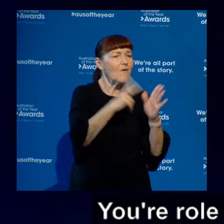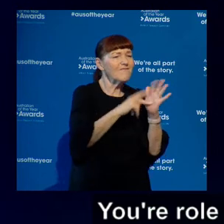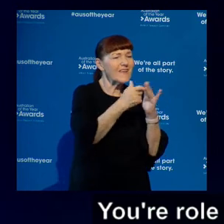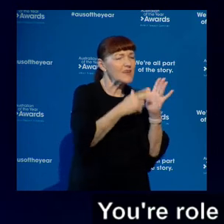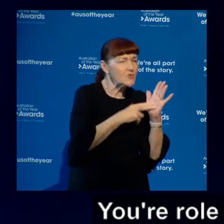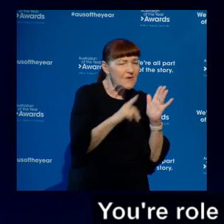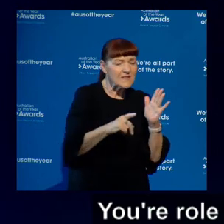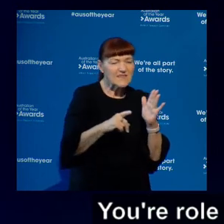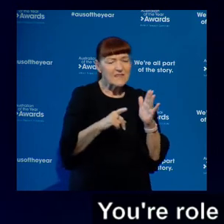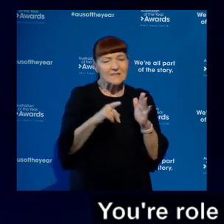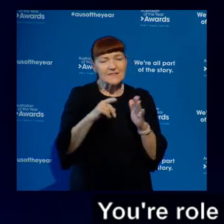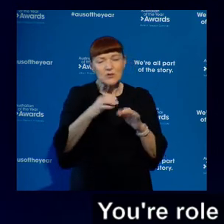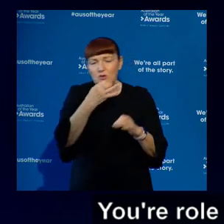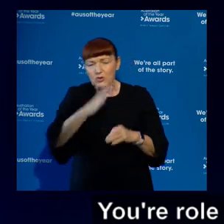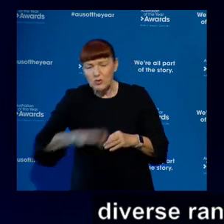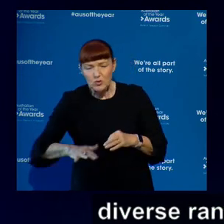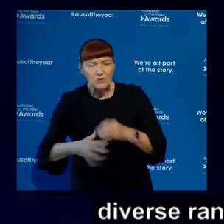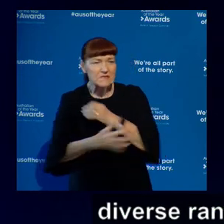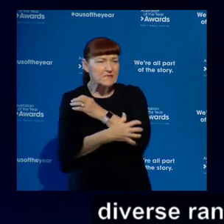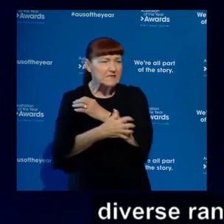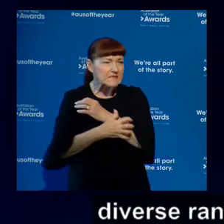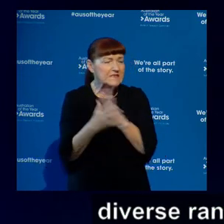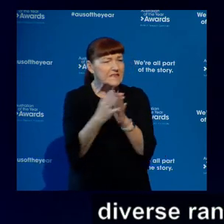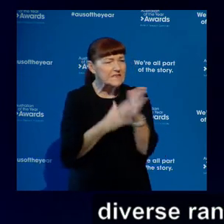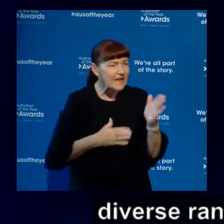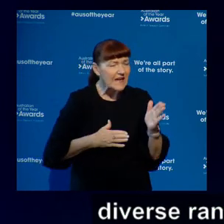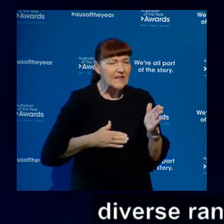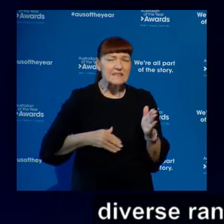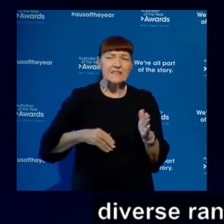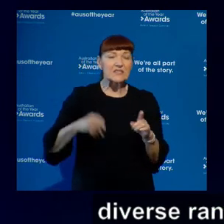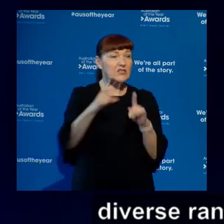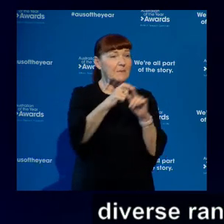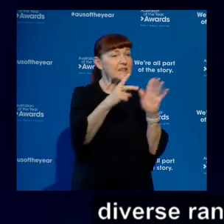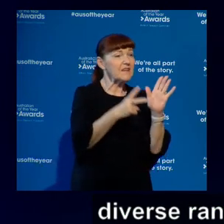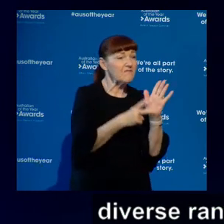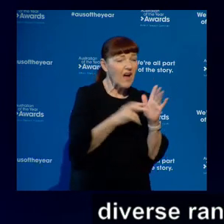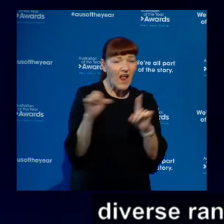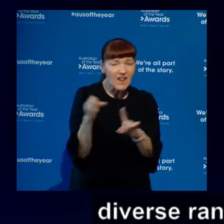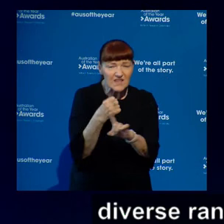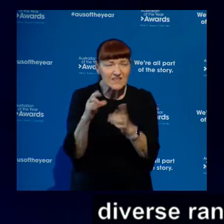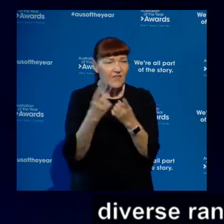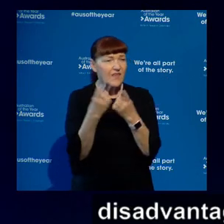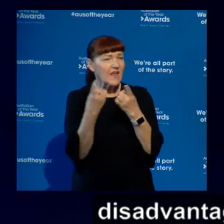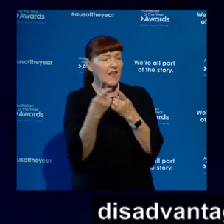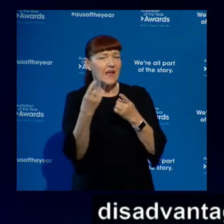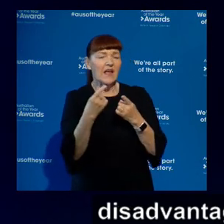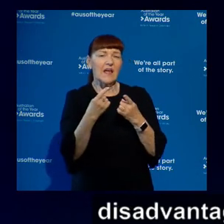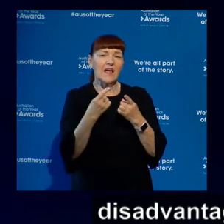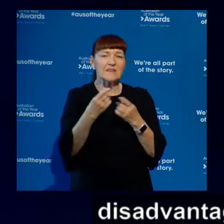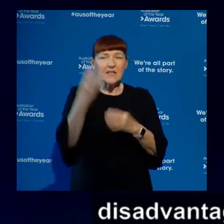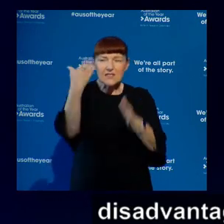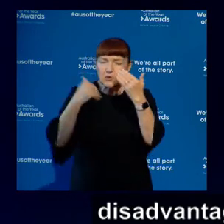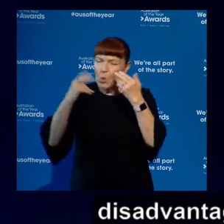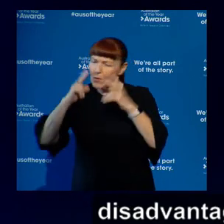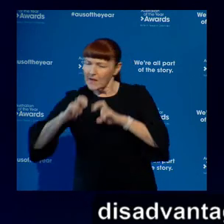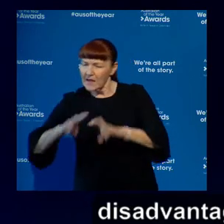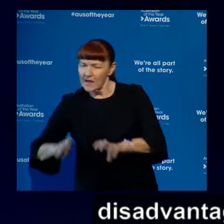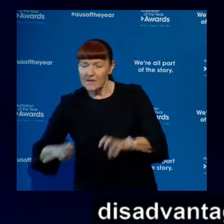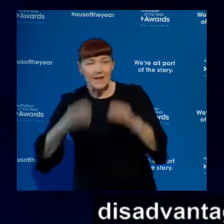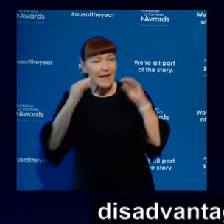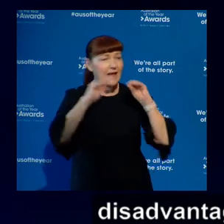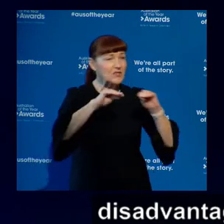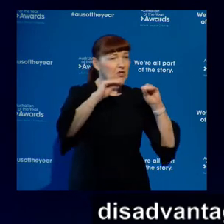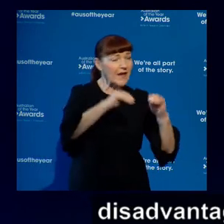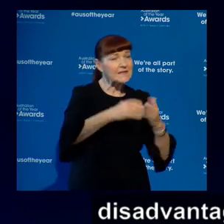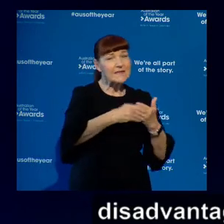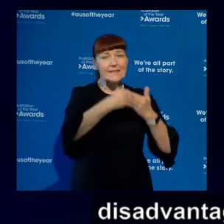disadvantaged children, youth and women, domestic violence prevention, historians, educators, leaders in public